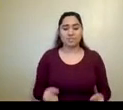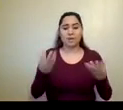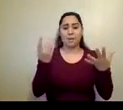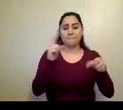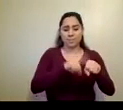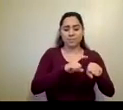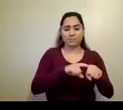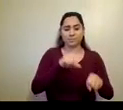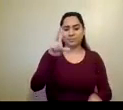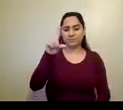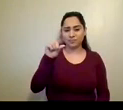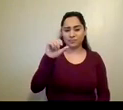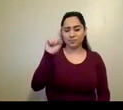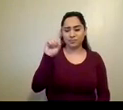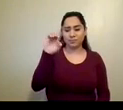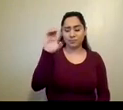seconds.